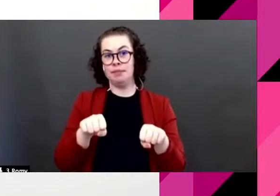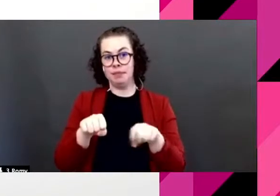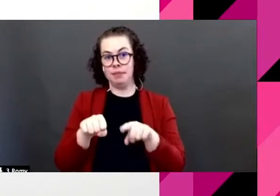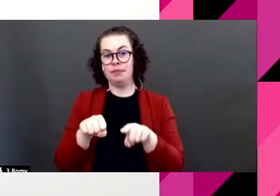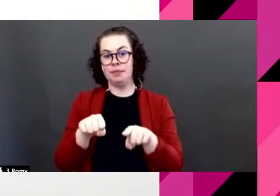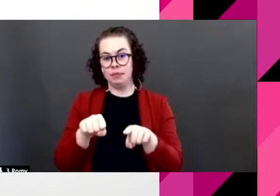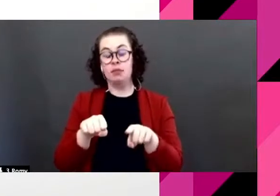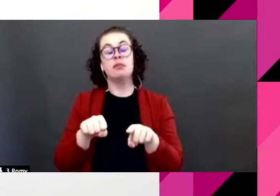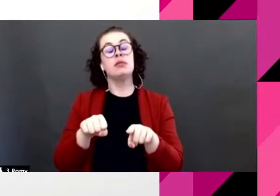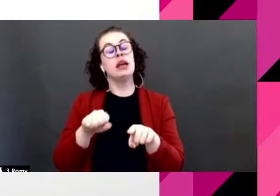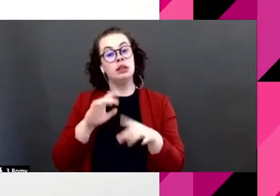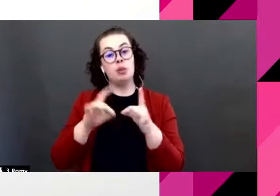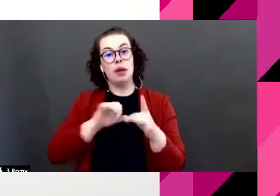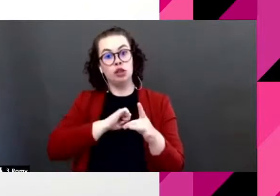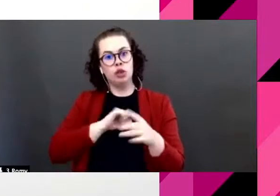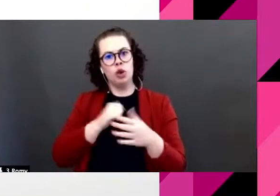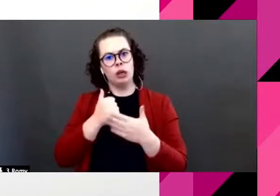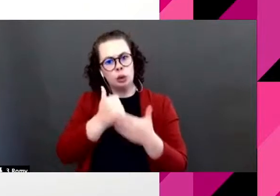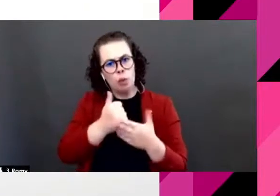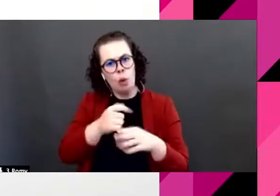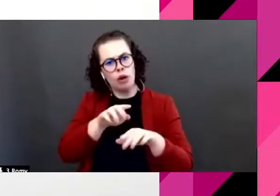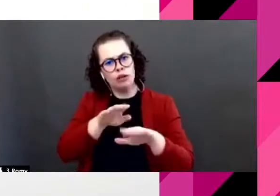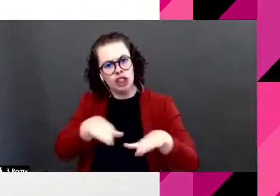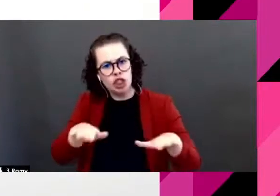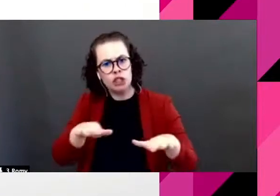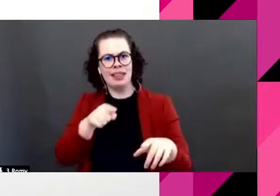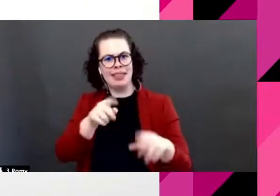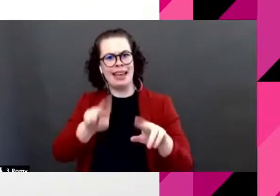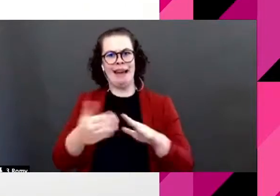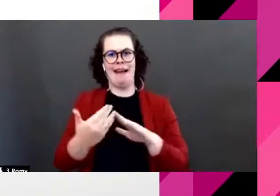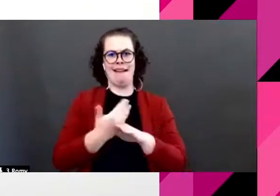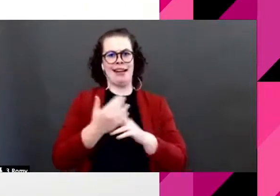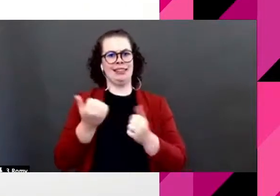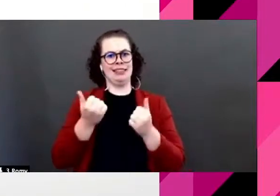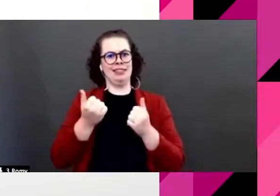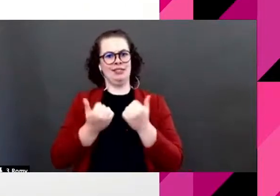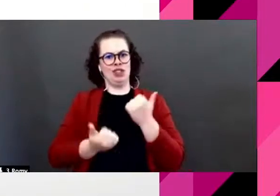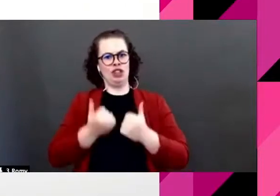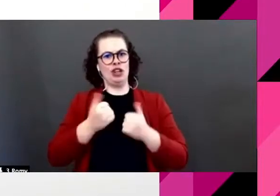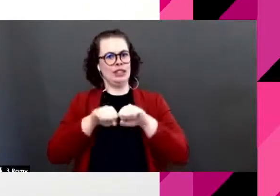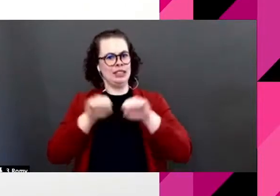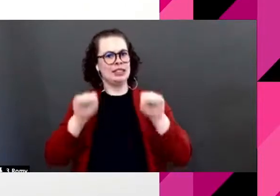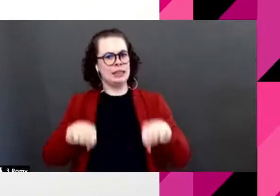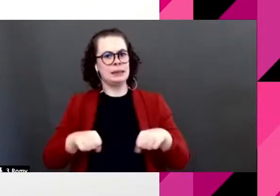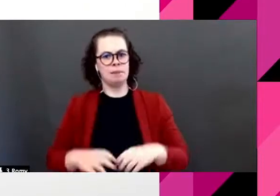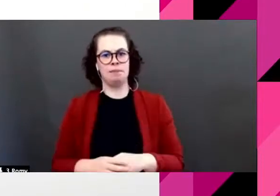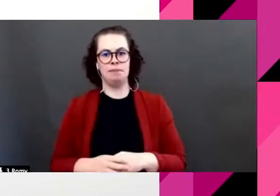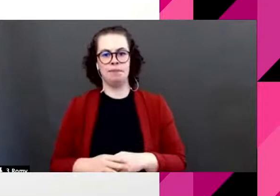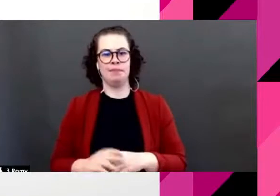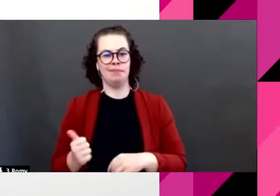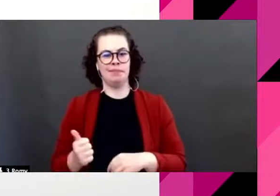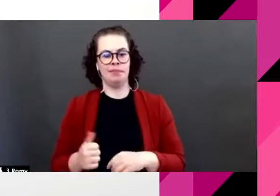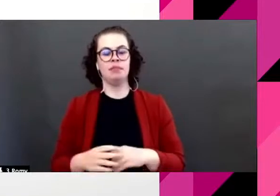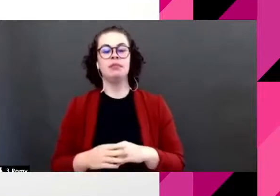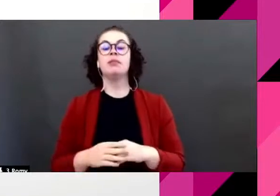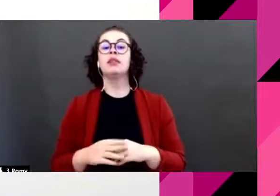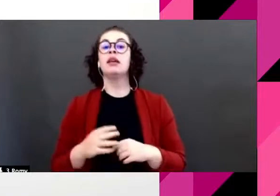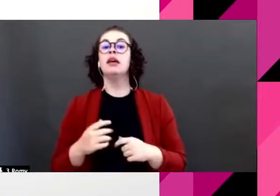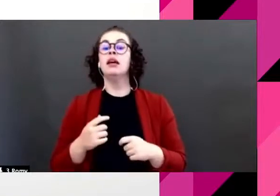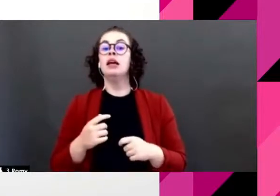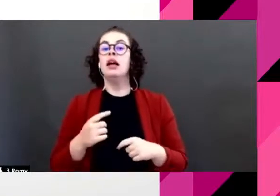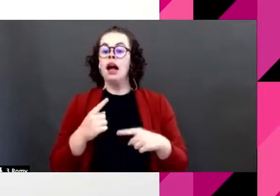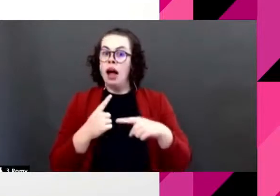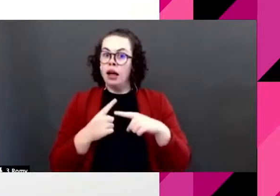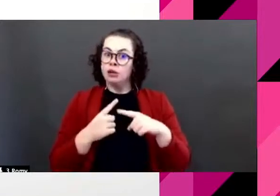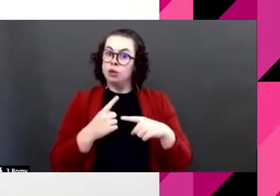decision-making, advocacy, and safeguarding. Other new features of this virtual approach are the